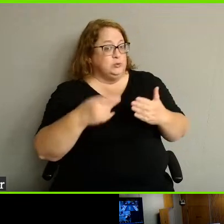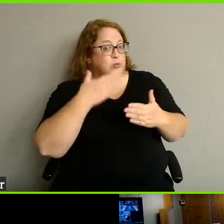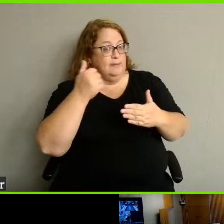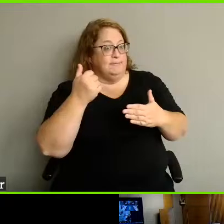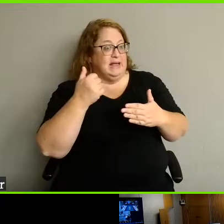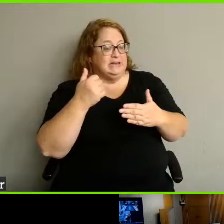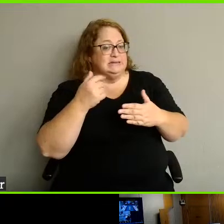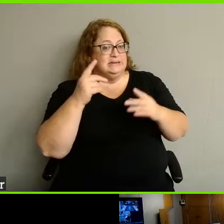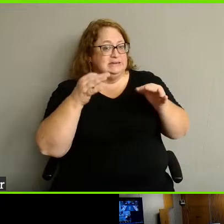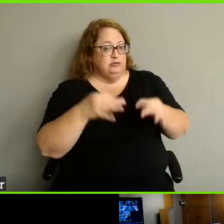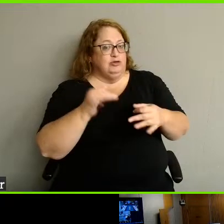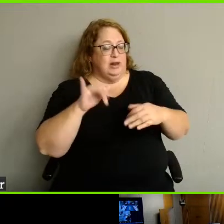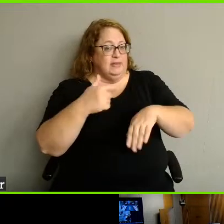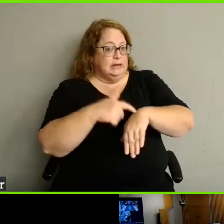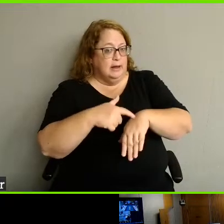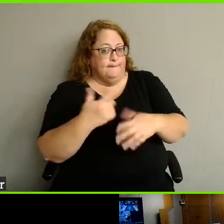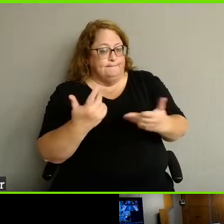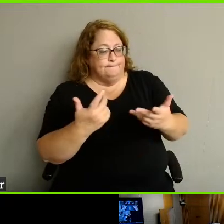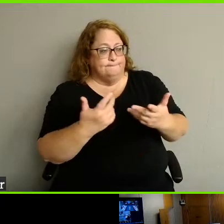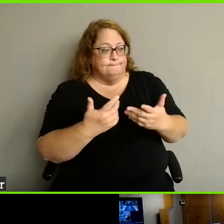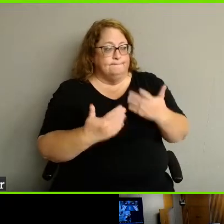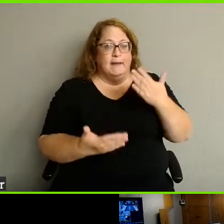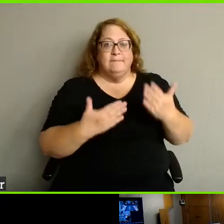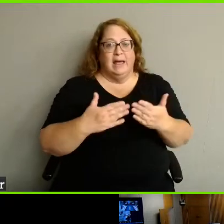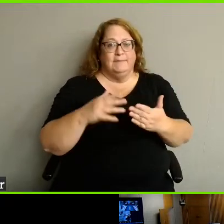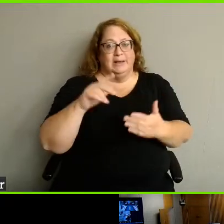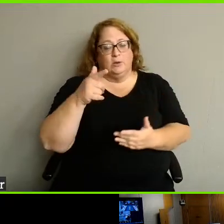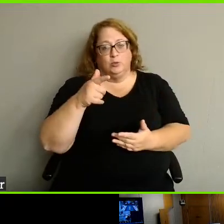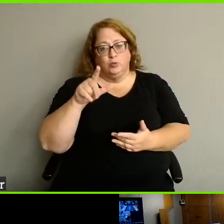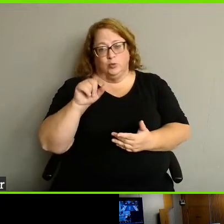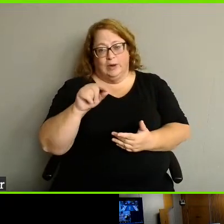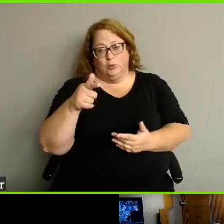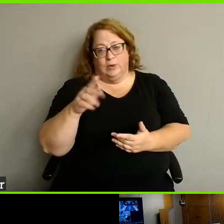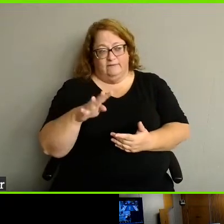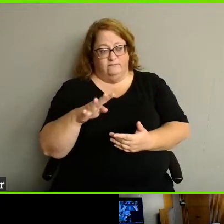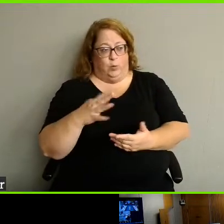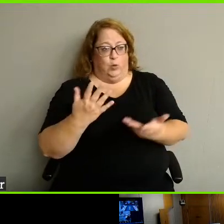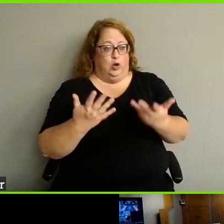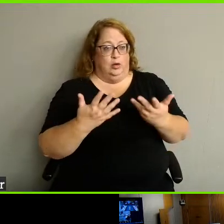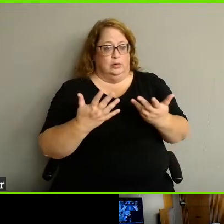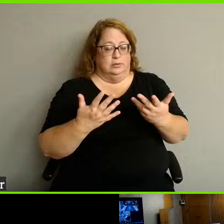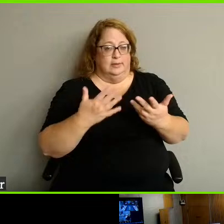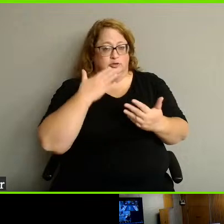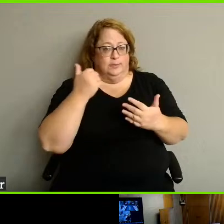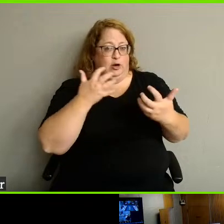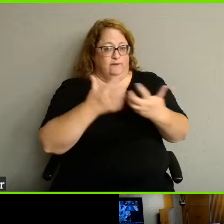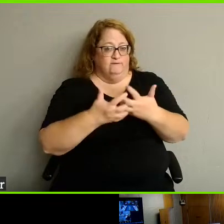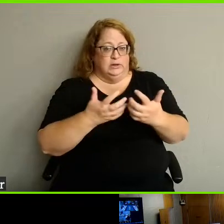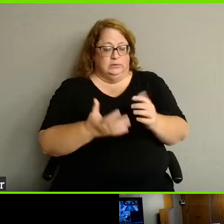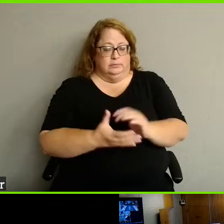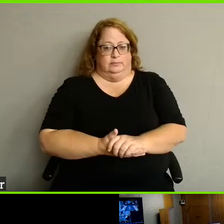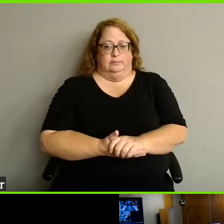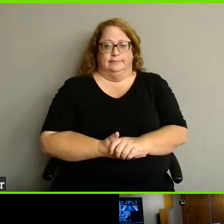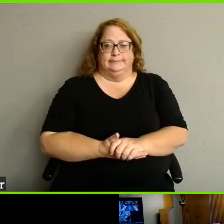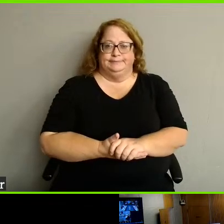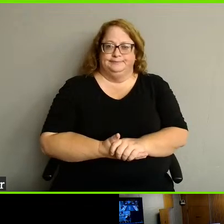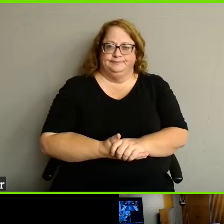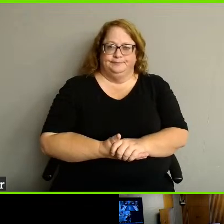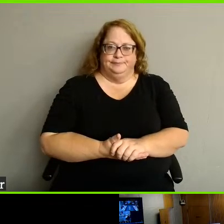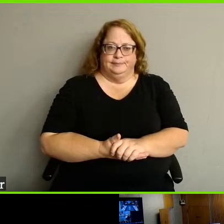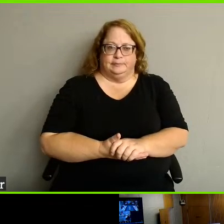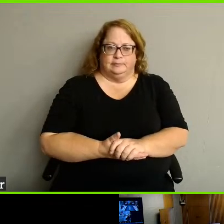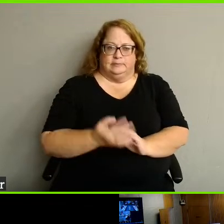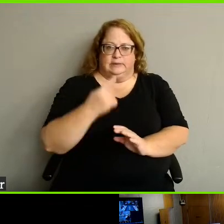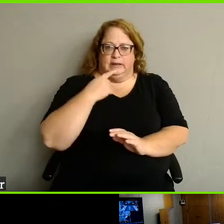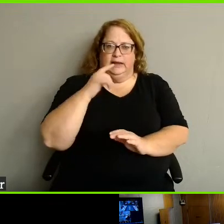best decision. Yeah, maybe it wasn't that time. And maybe in 2024, and there's a better fit. And I